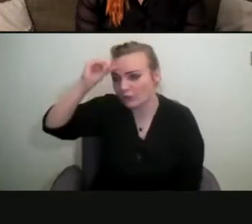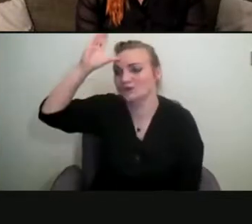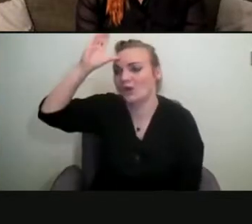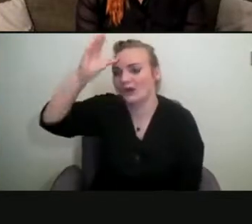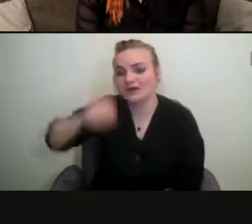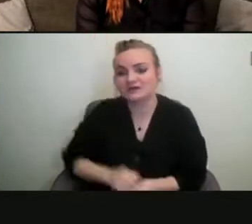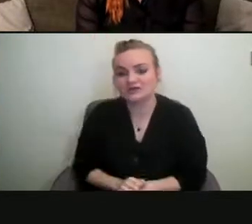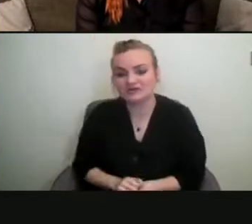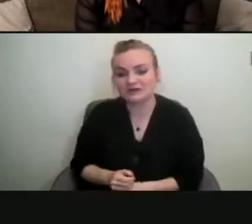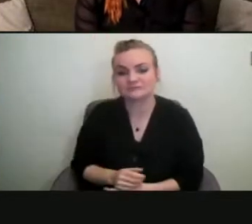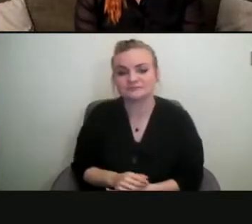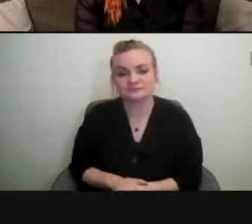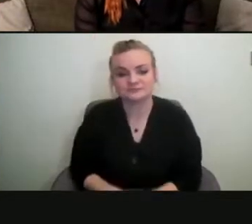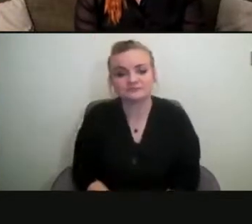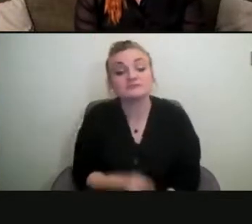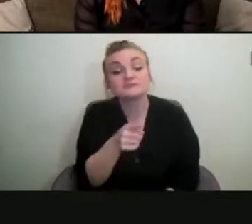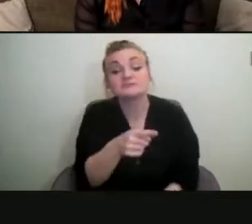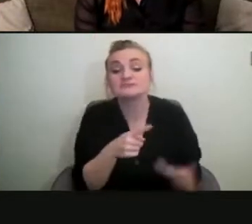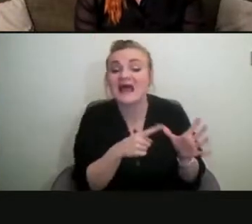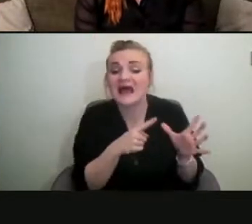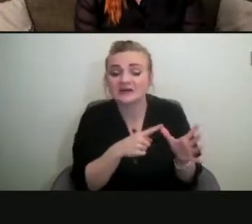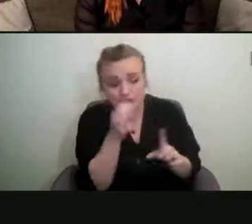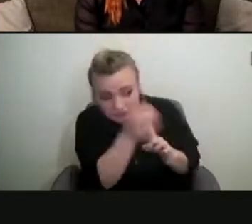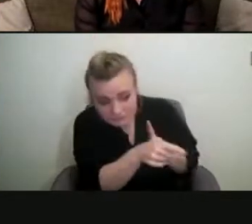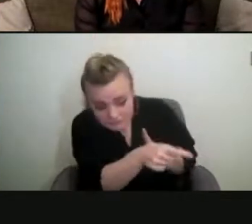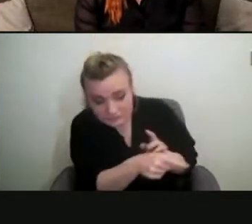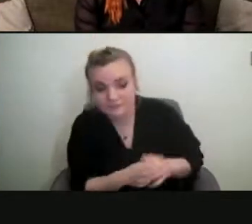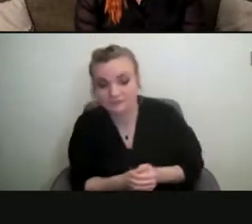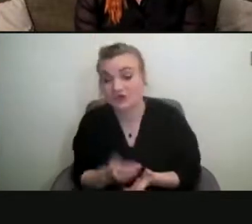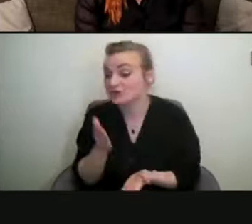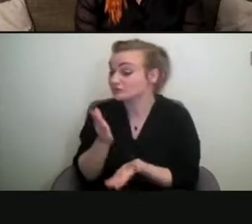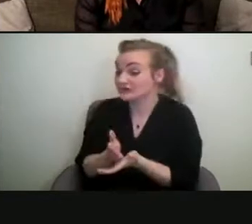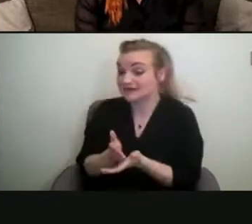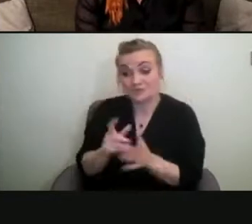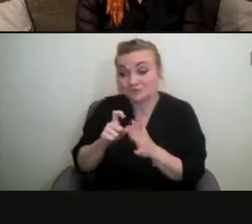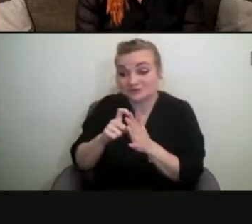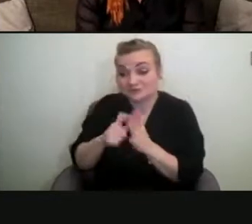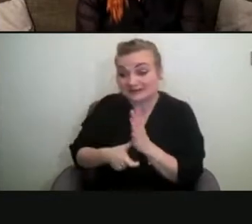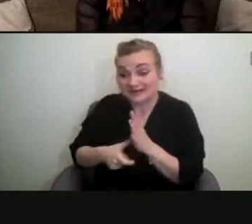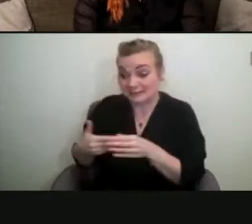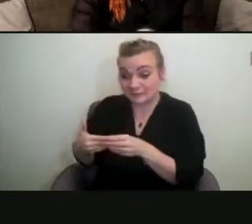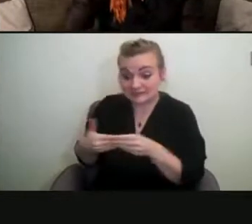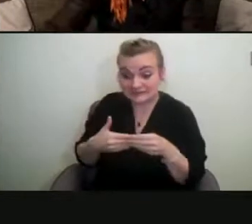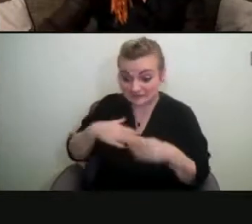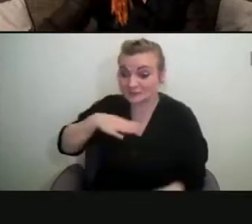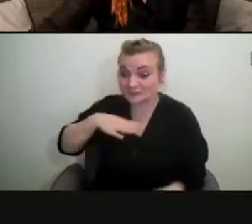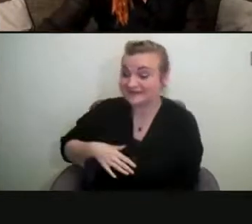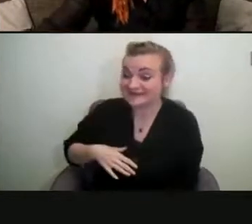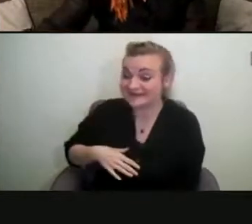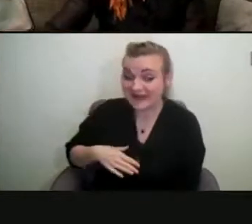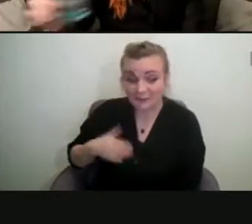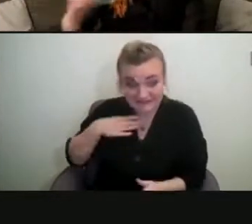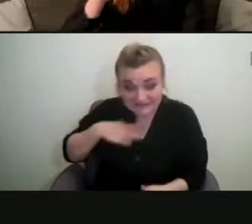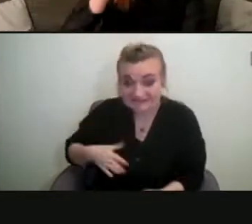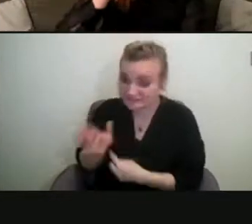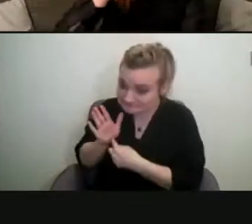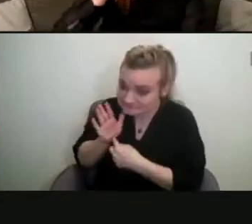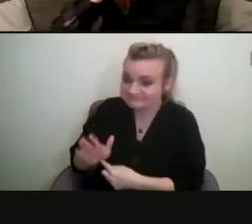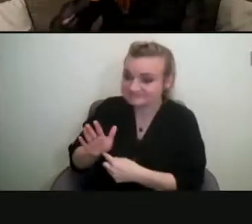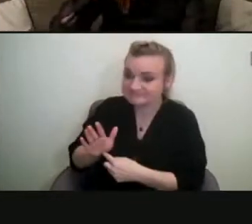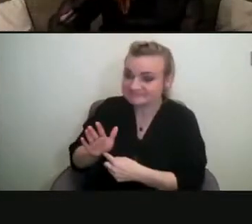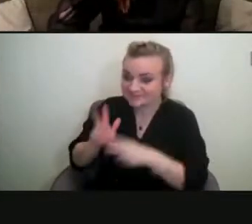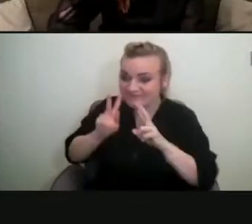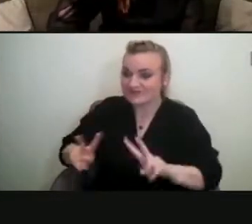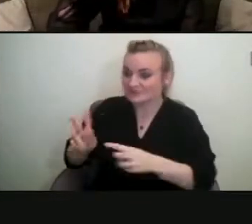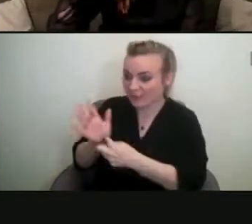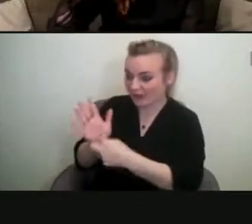Andrew? Well, we need some disabled leaders there for a start, and they need to be visible. And there really are